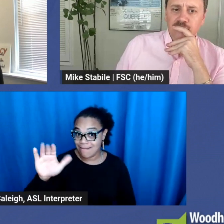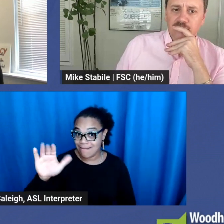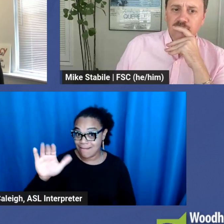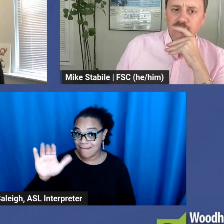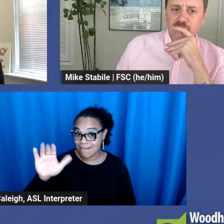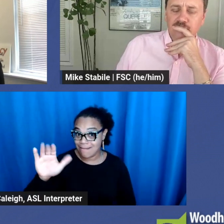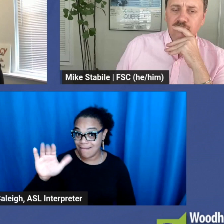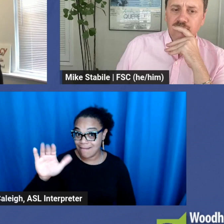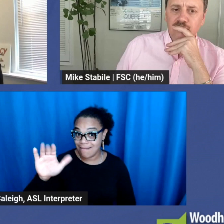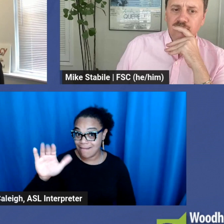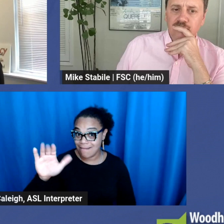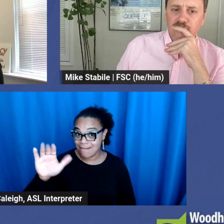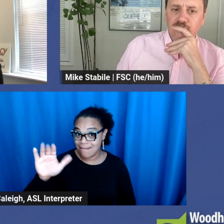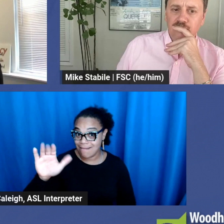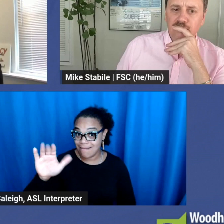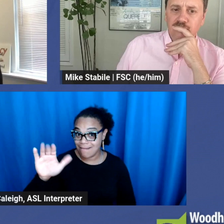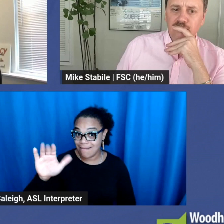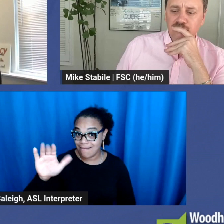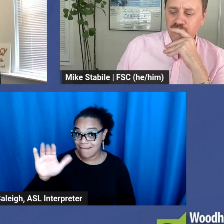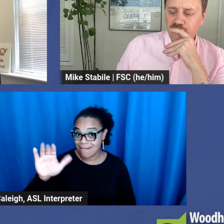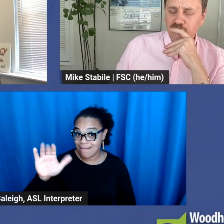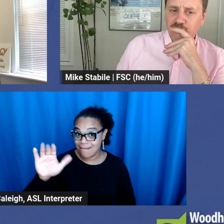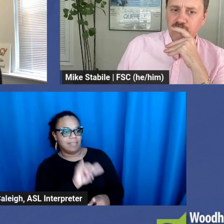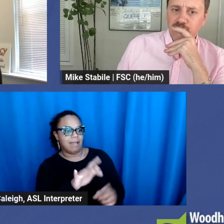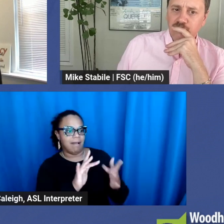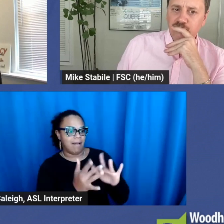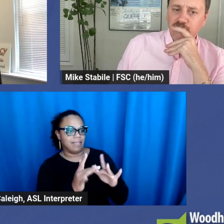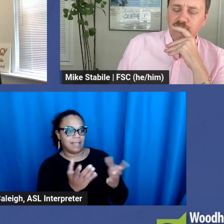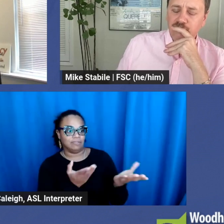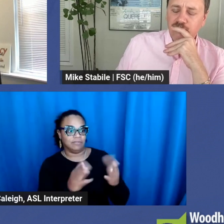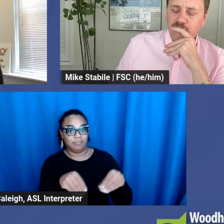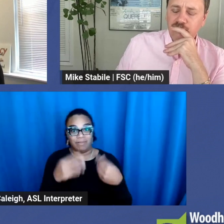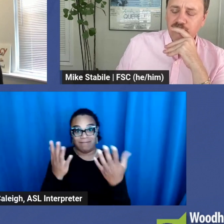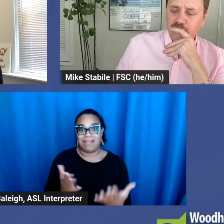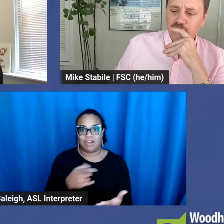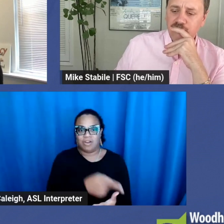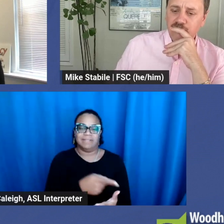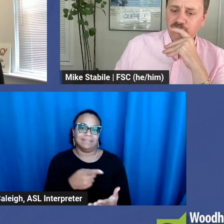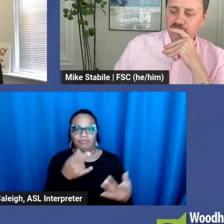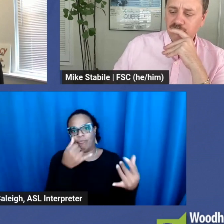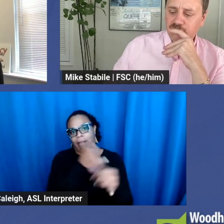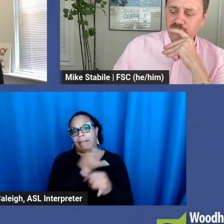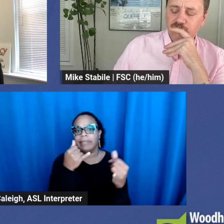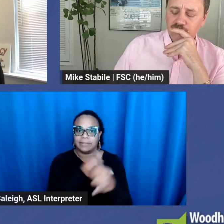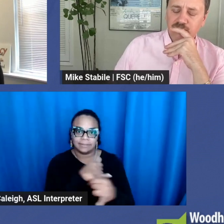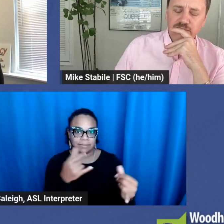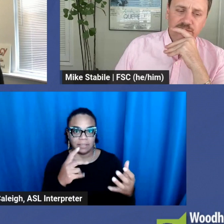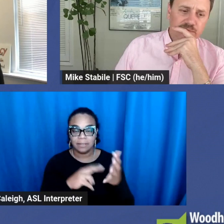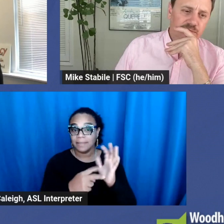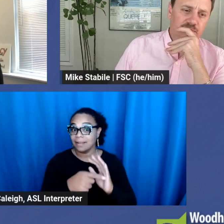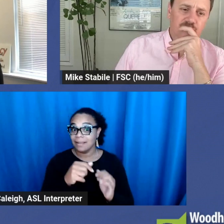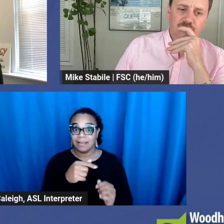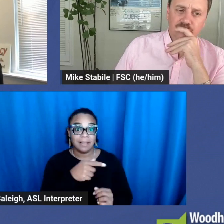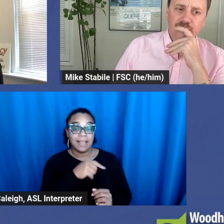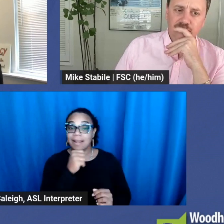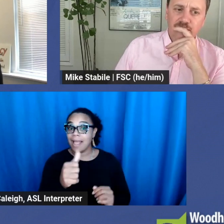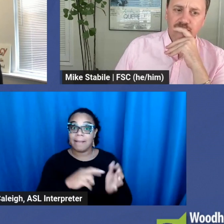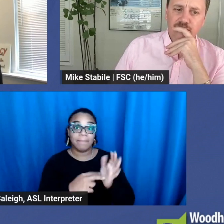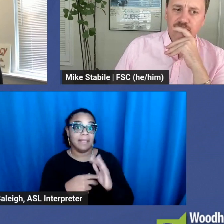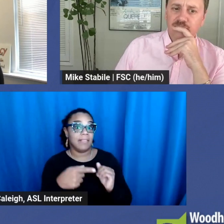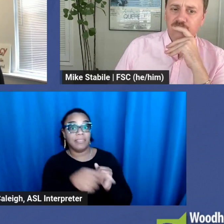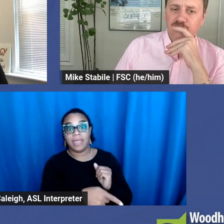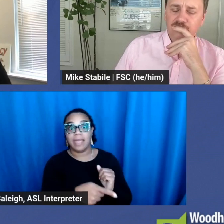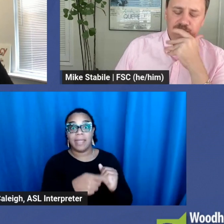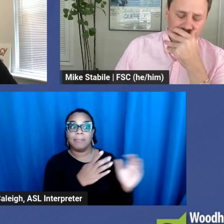on the charges that the online service provider was being reckless. So not that they knew and intended that child exploitation was happening